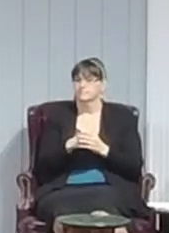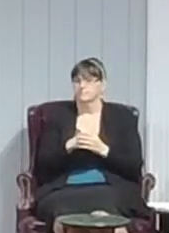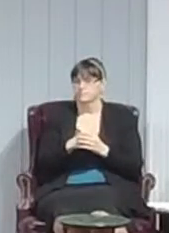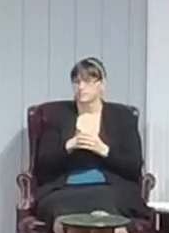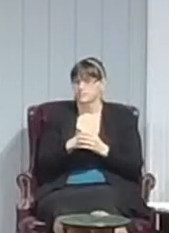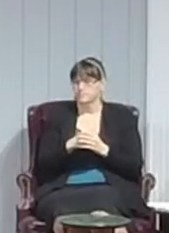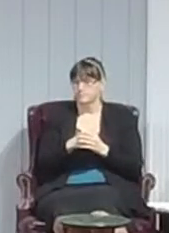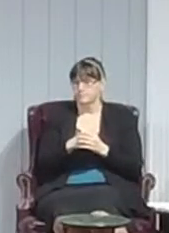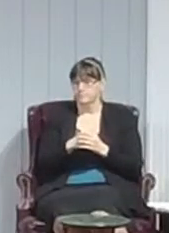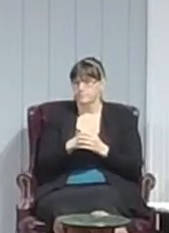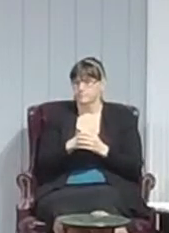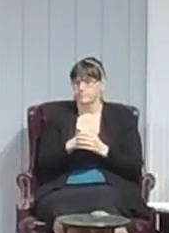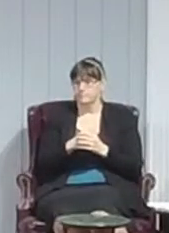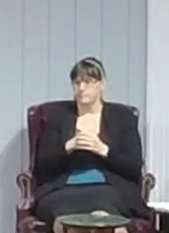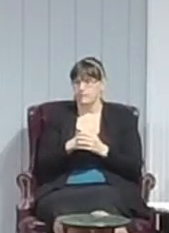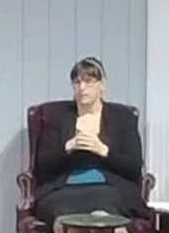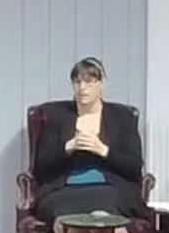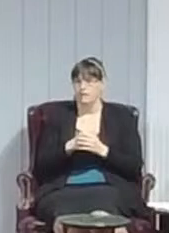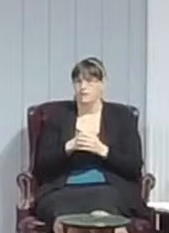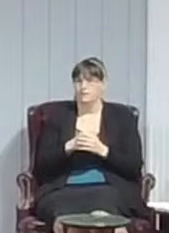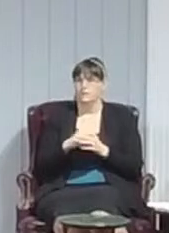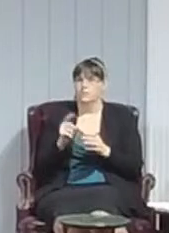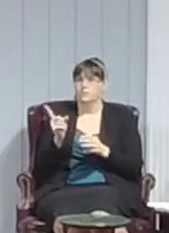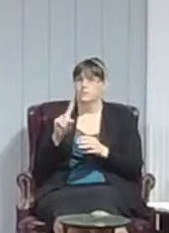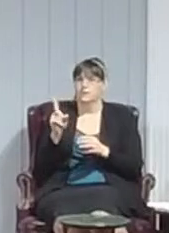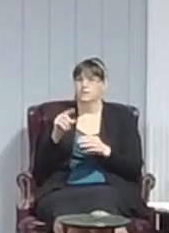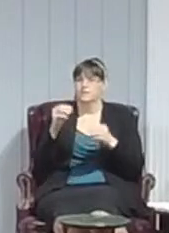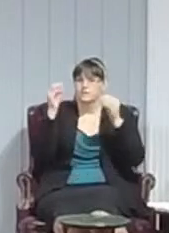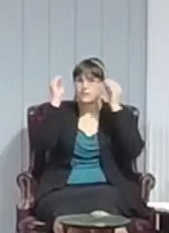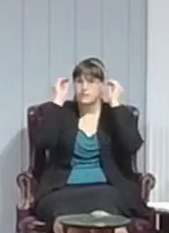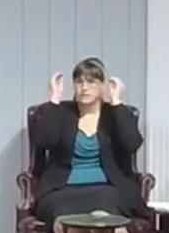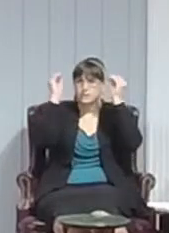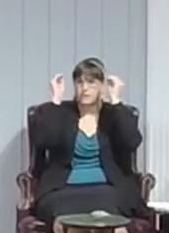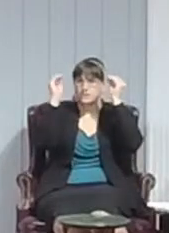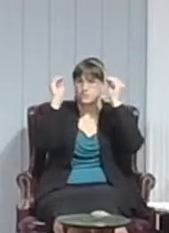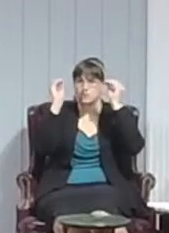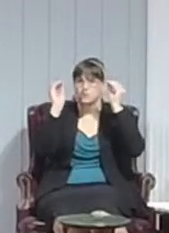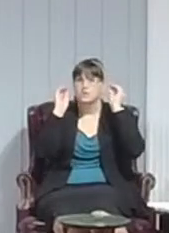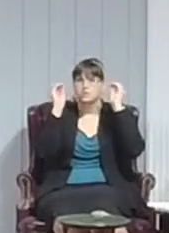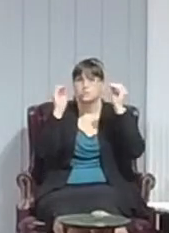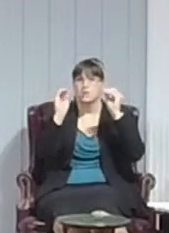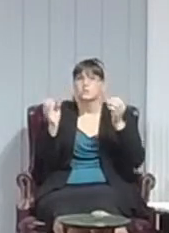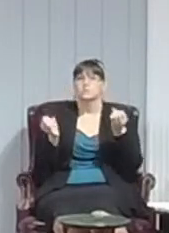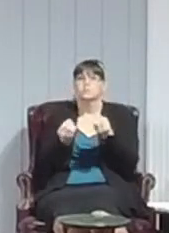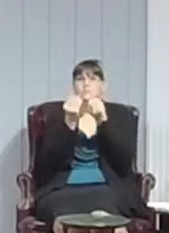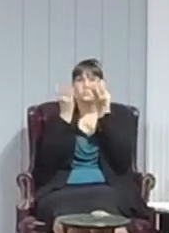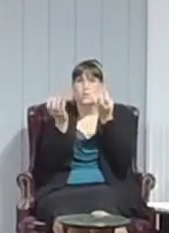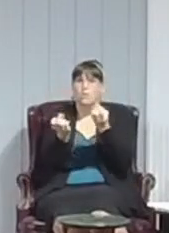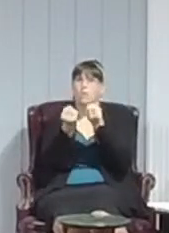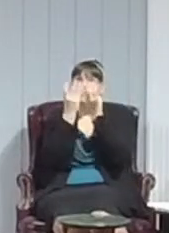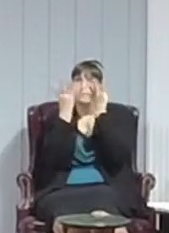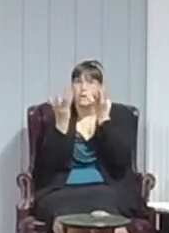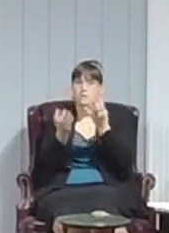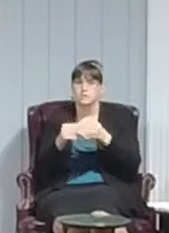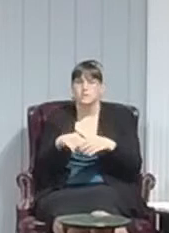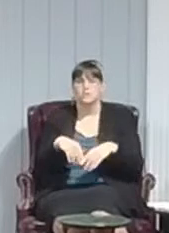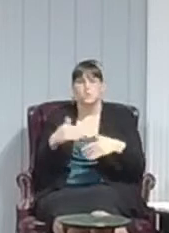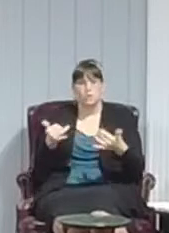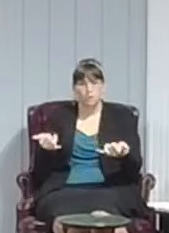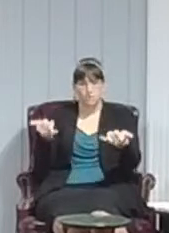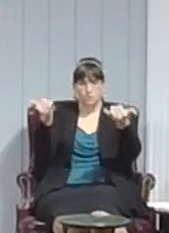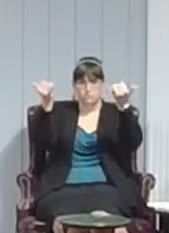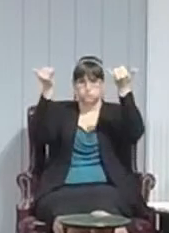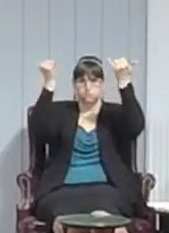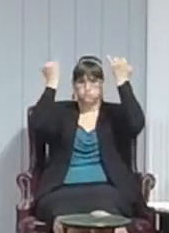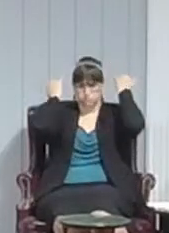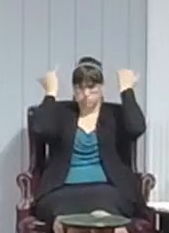thing can play out. But maybe you're sitting in a class where the teacher taught so much stuff that was so much over your head that